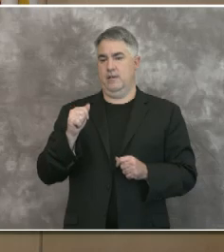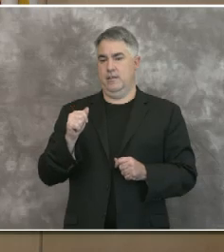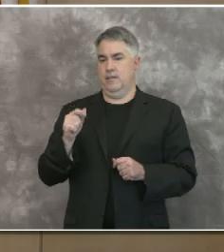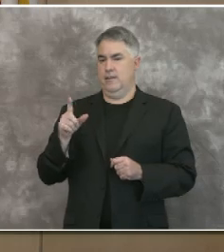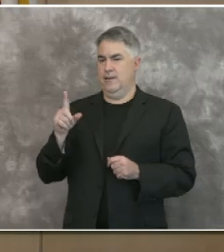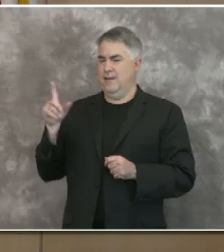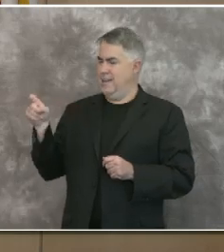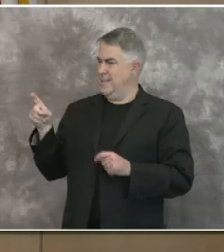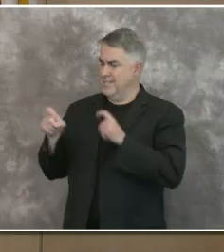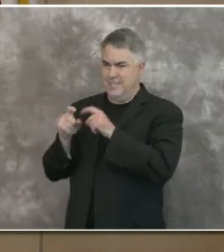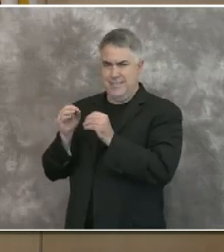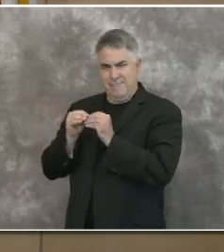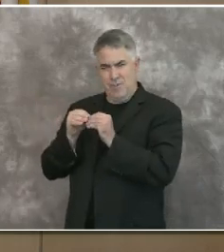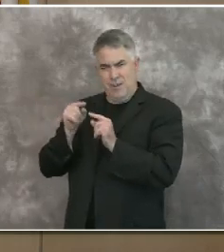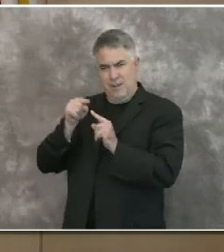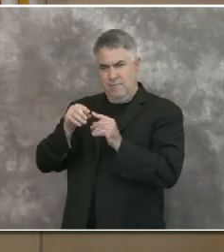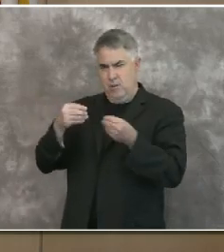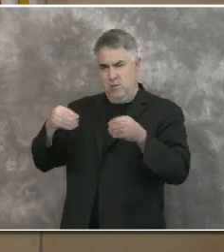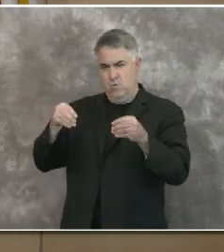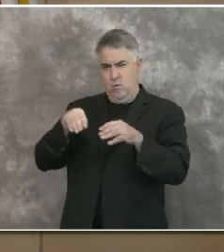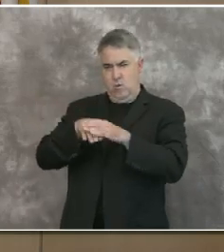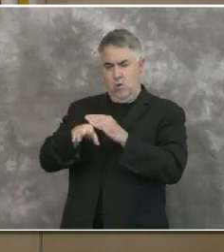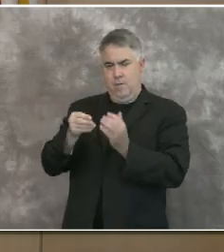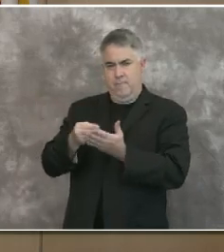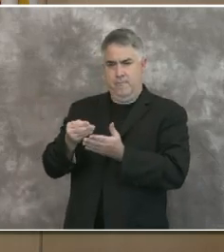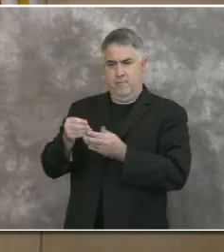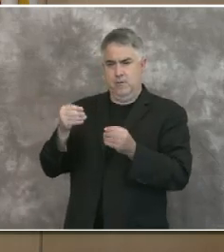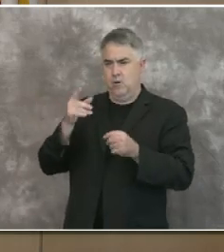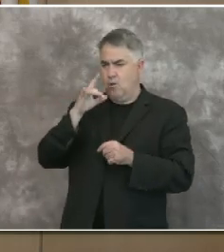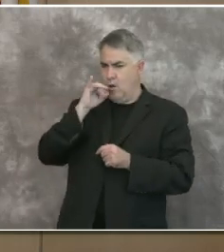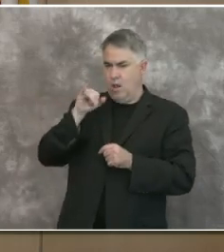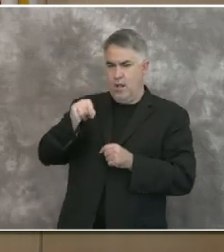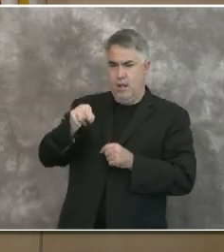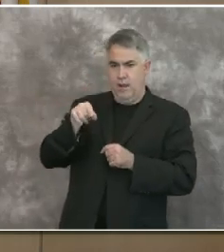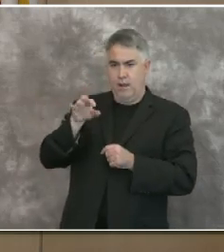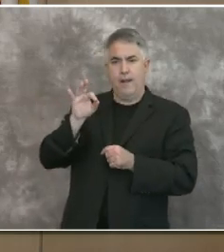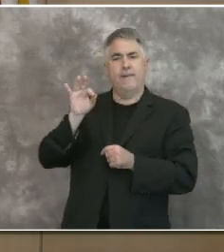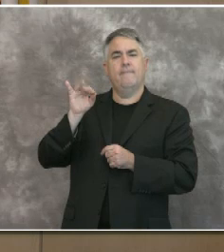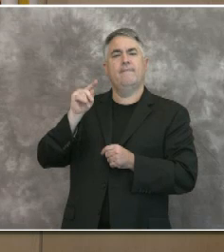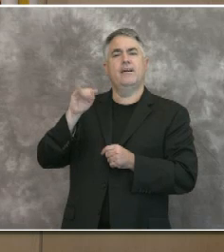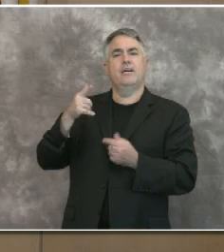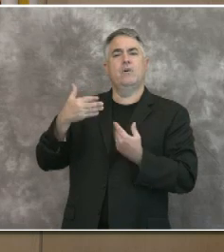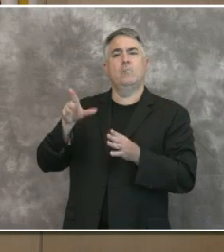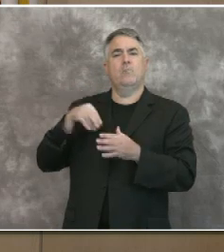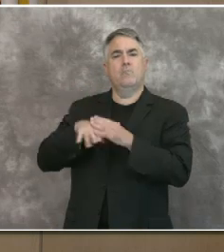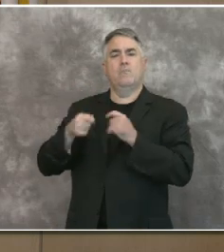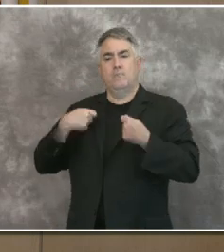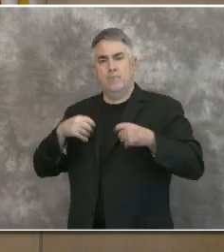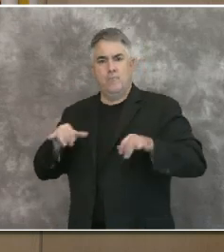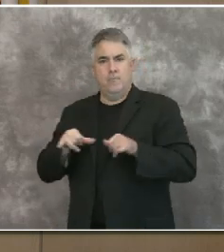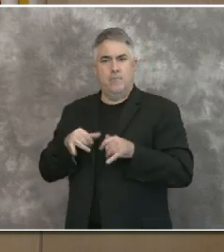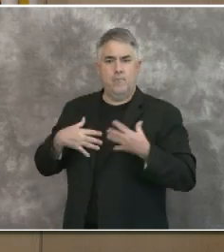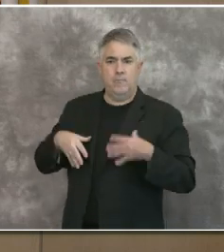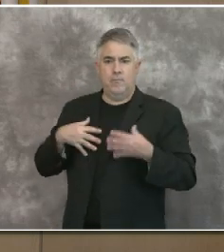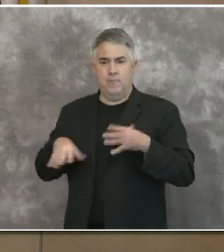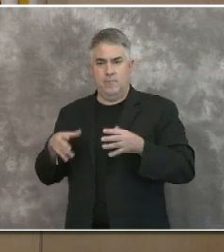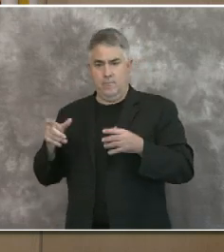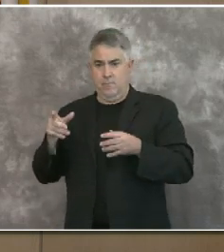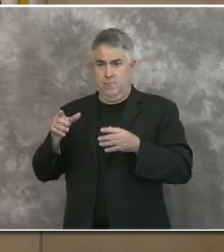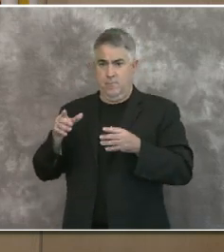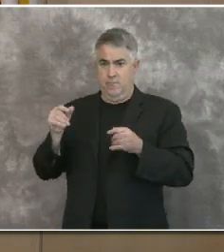on retail shopping and what the stores will look like. Are the fitting rooms okay? Less fitting rooms? Should the clothing be spaced